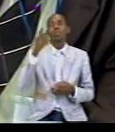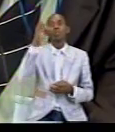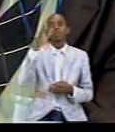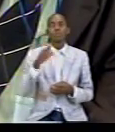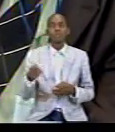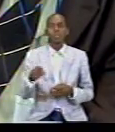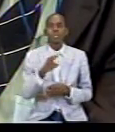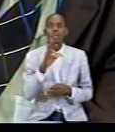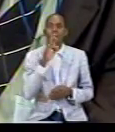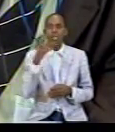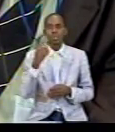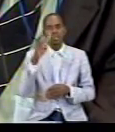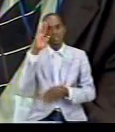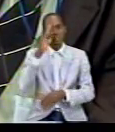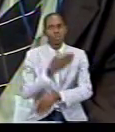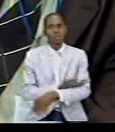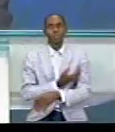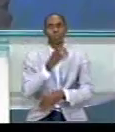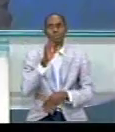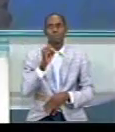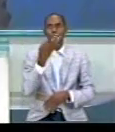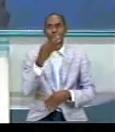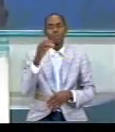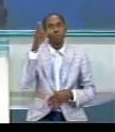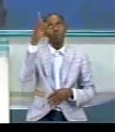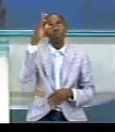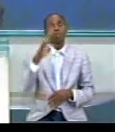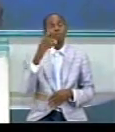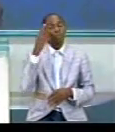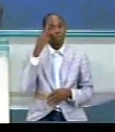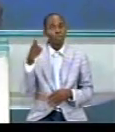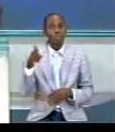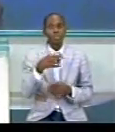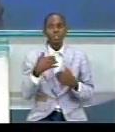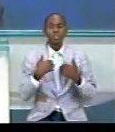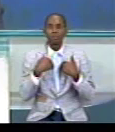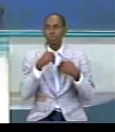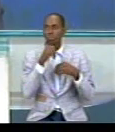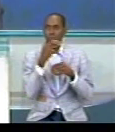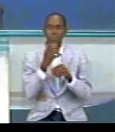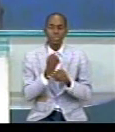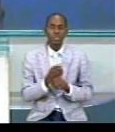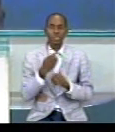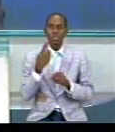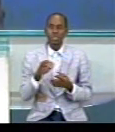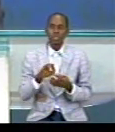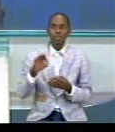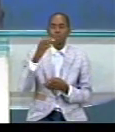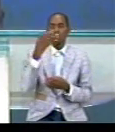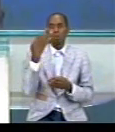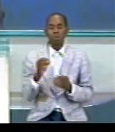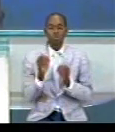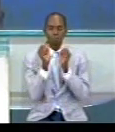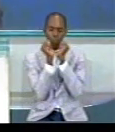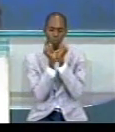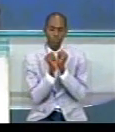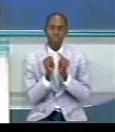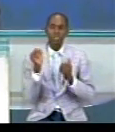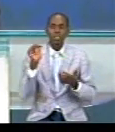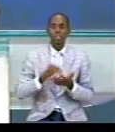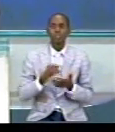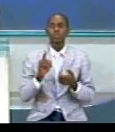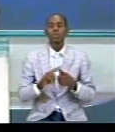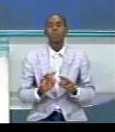of God. For ye have not received the spirit of bondage again to